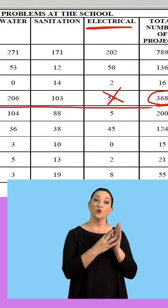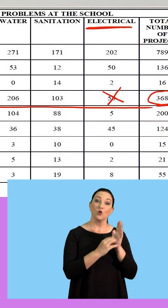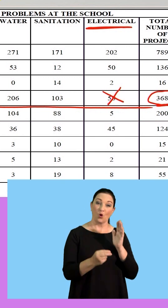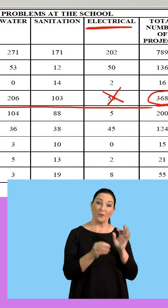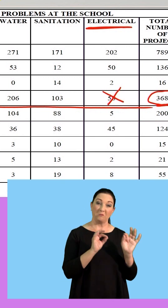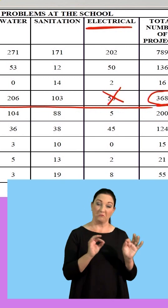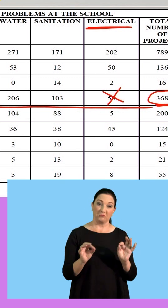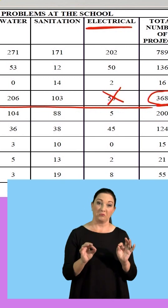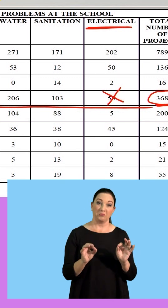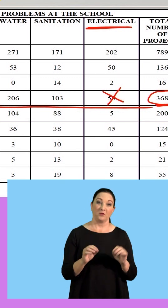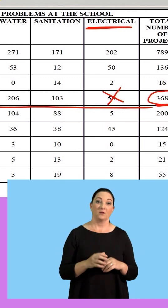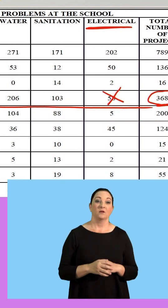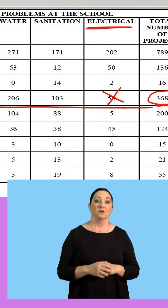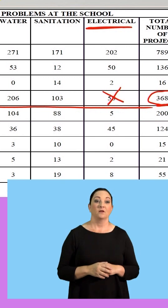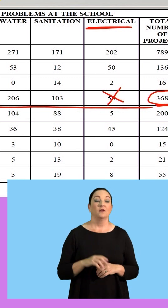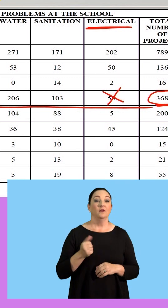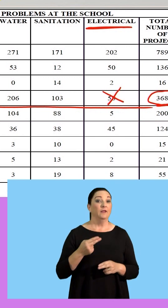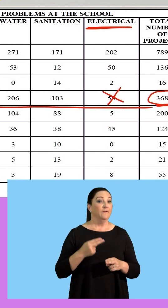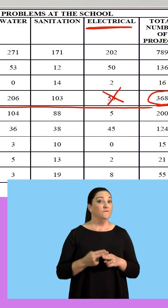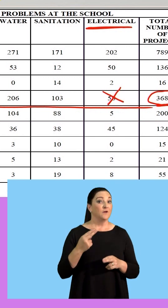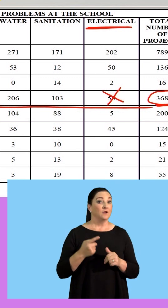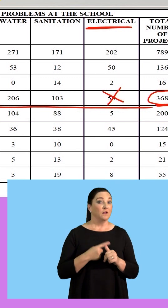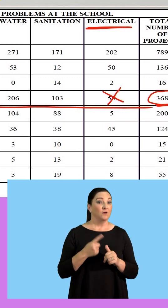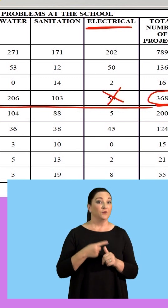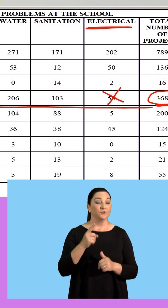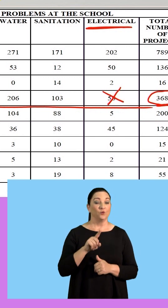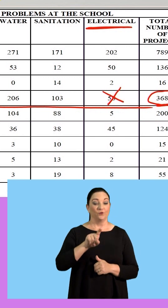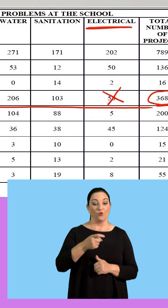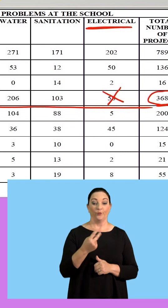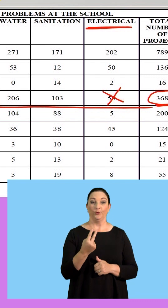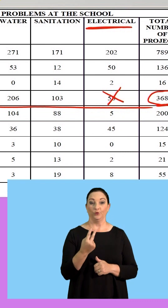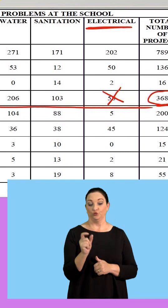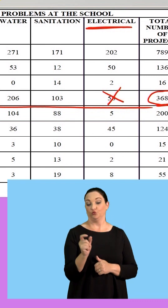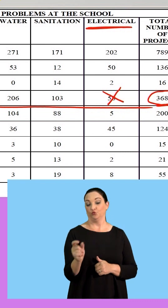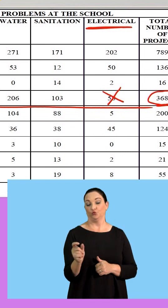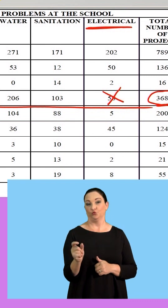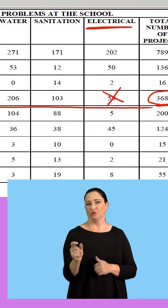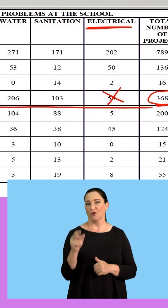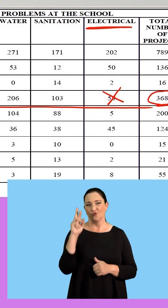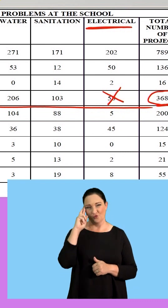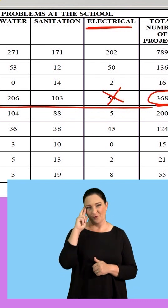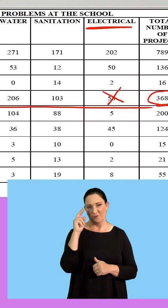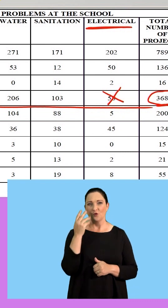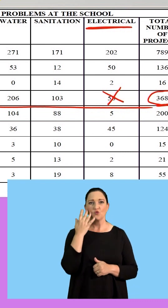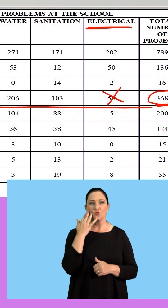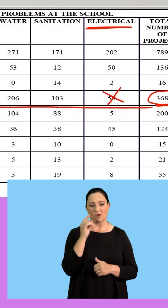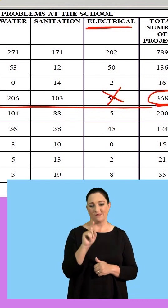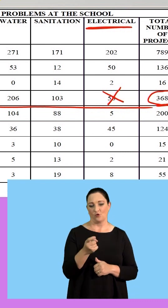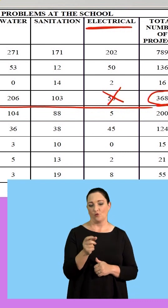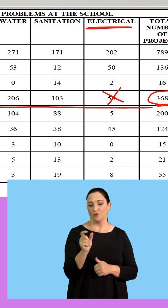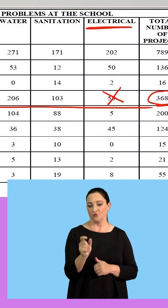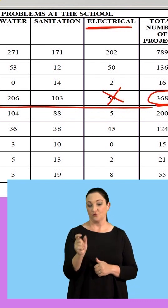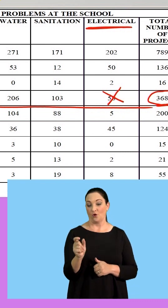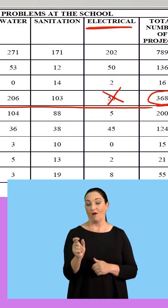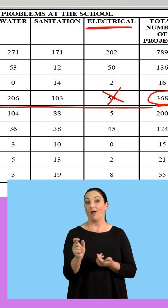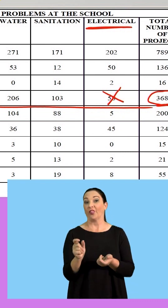84,2391,3043%. Right? And make sure you copy correctly. And then one last thing, I have to round off my final answer to 2 decimal places.